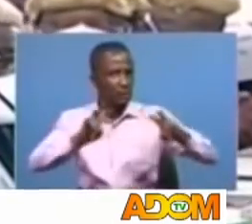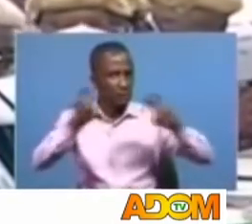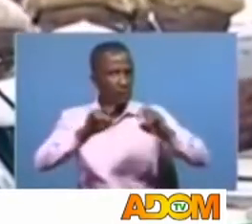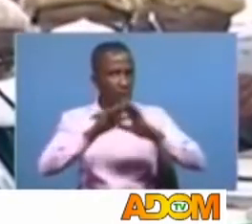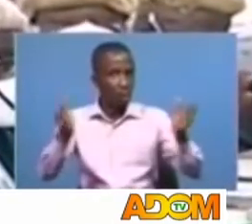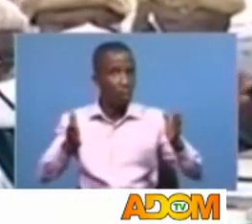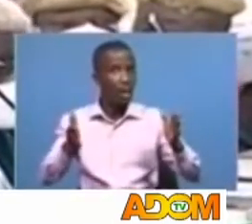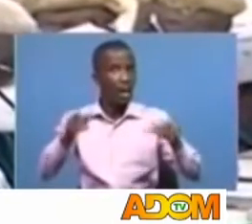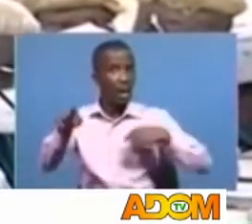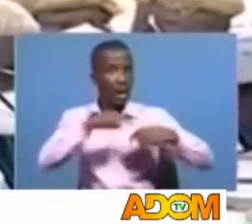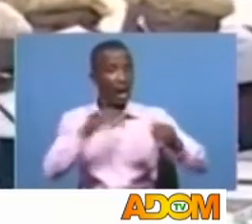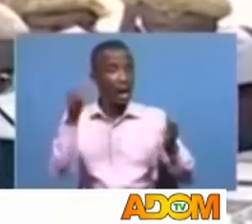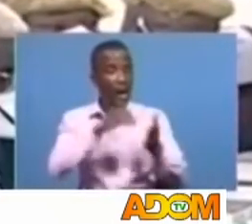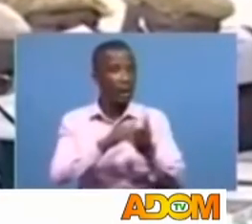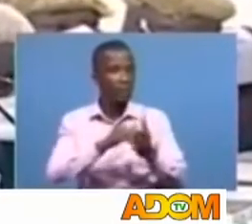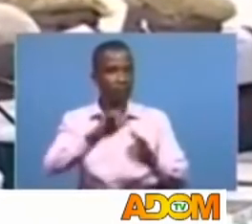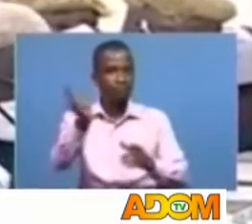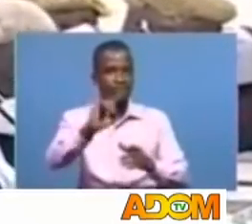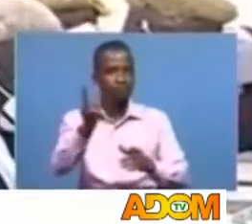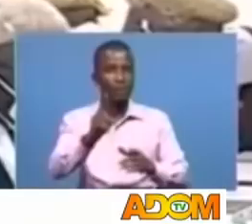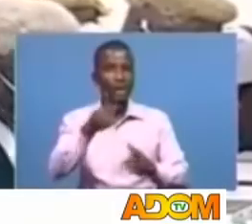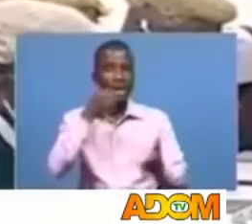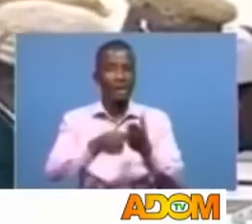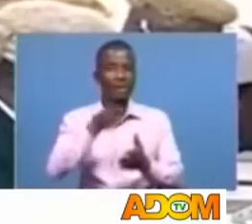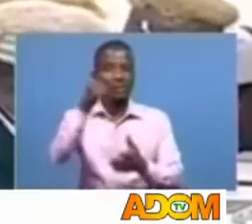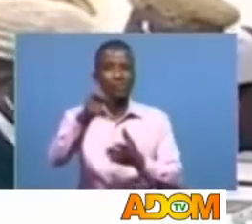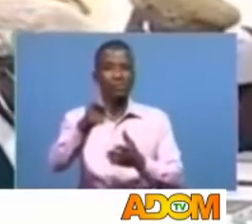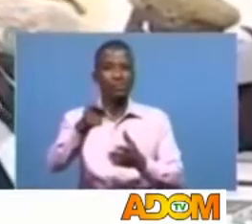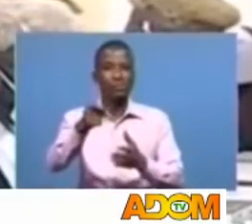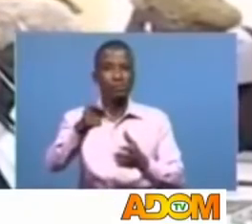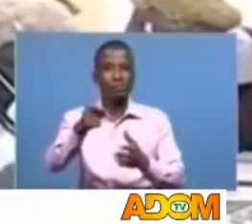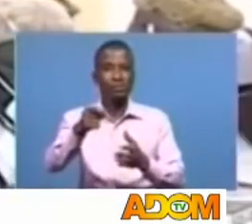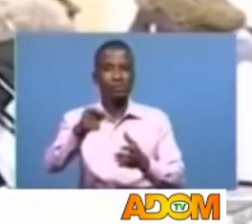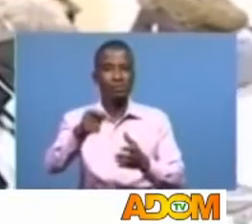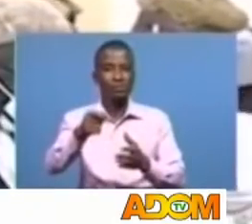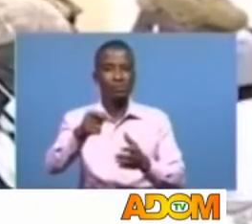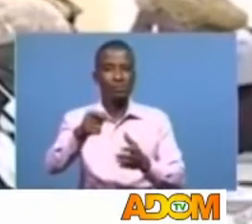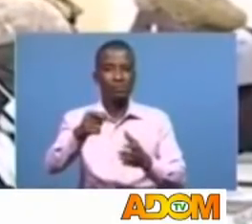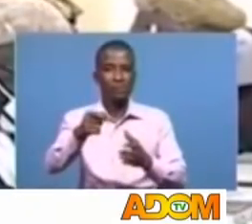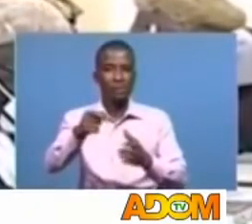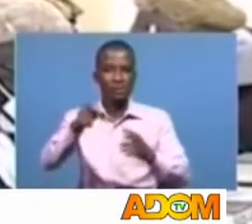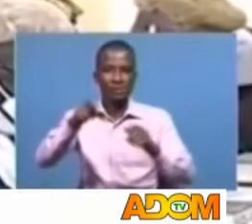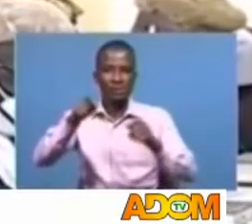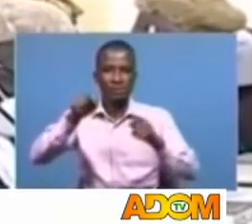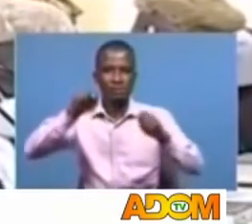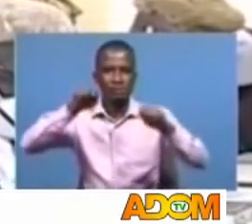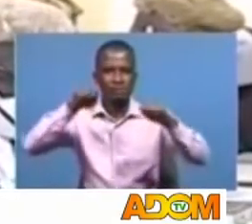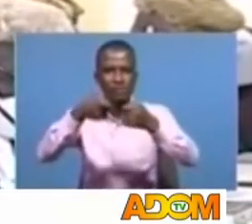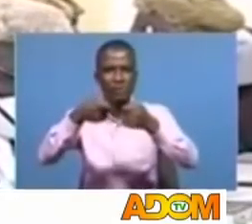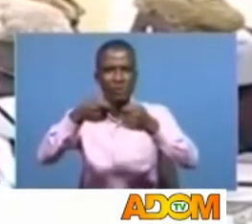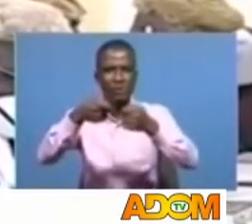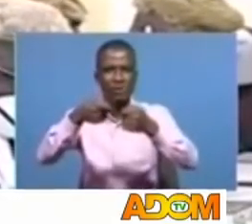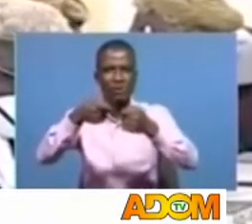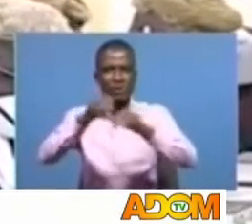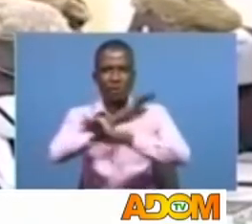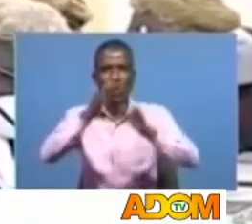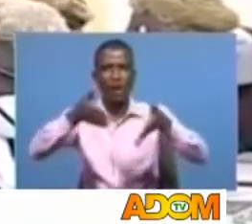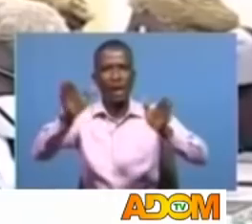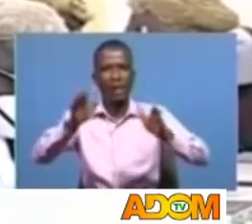Lord, you have filed an affidavit in opposition as well as a statement of case, and we rely on